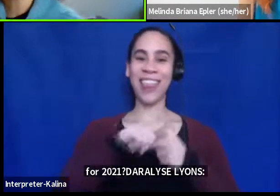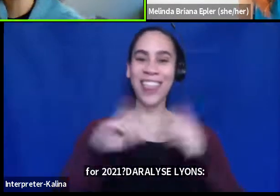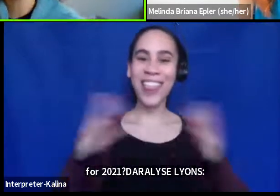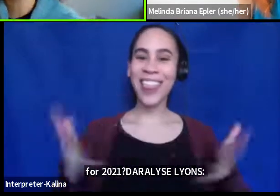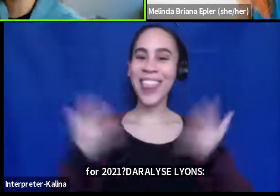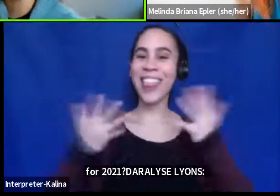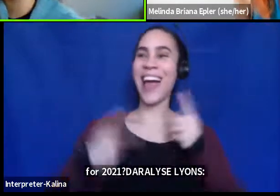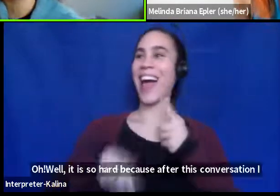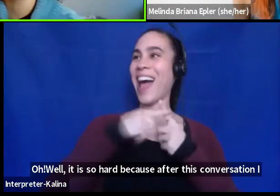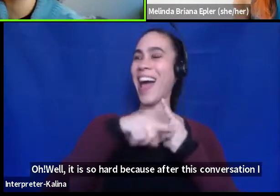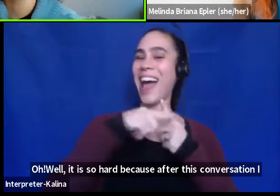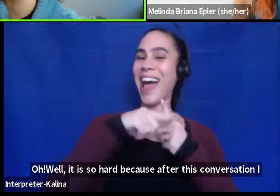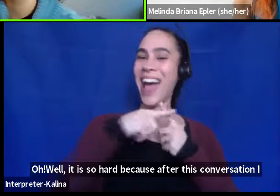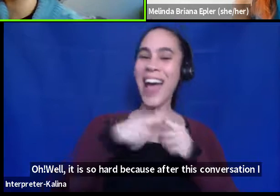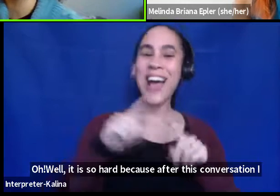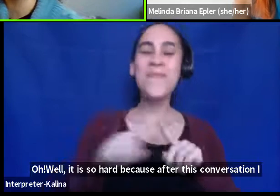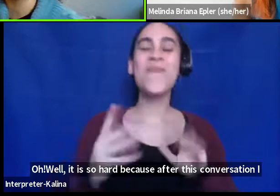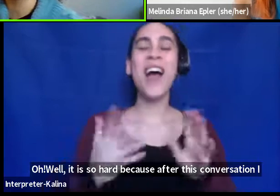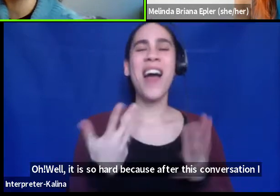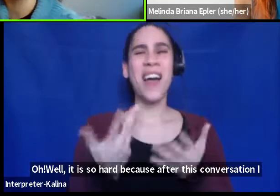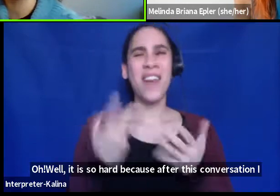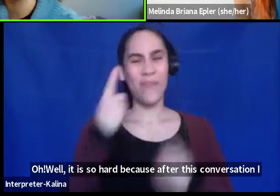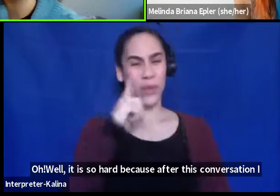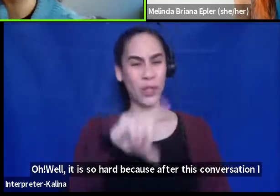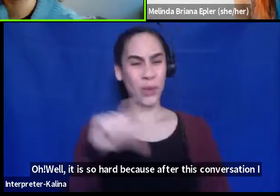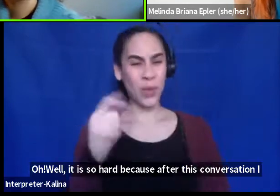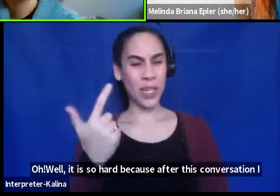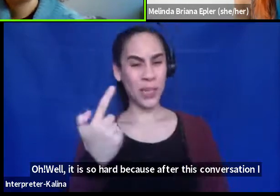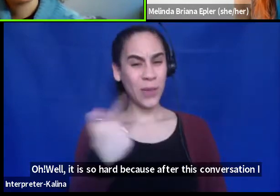optimistic. But I would say for 2021,